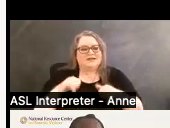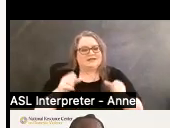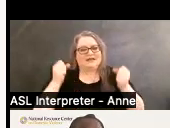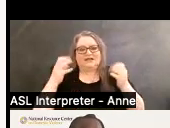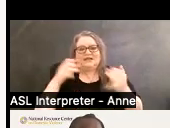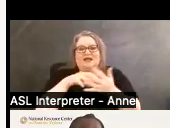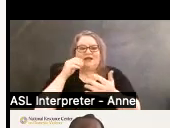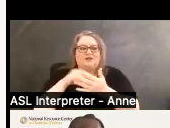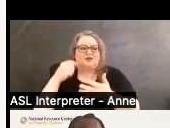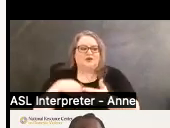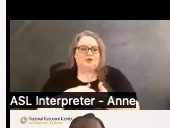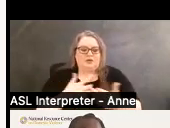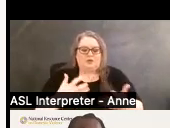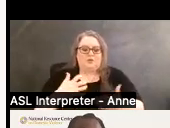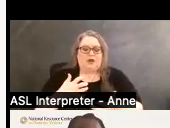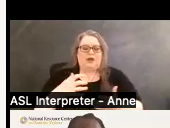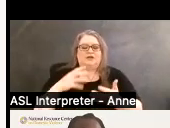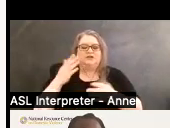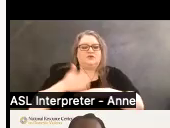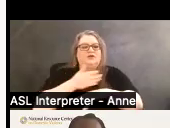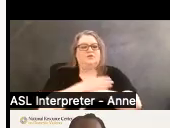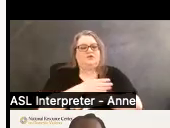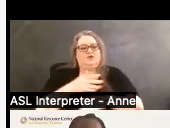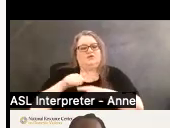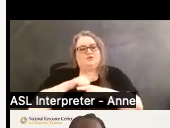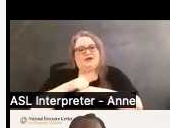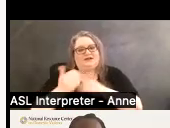learn and we want to improve our practices.